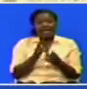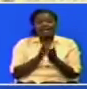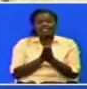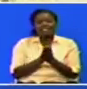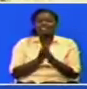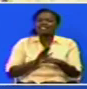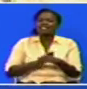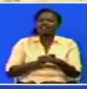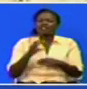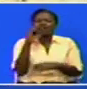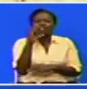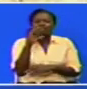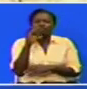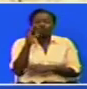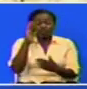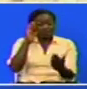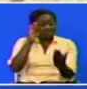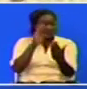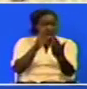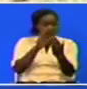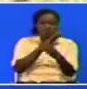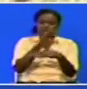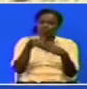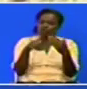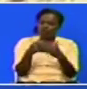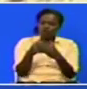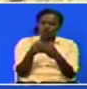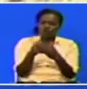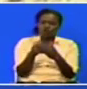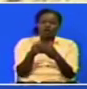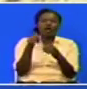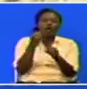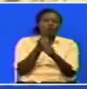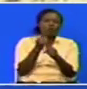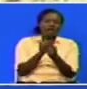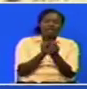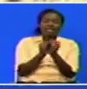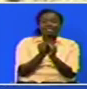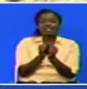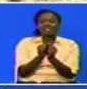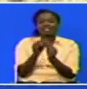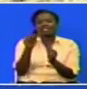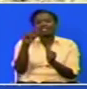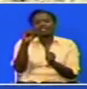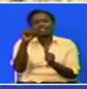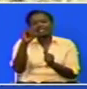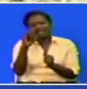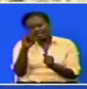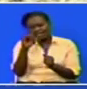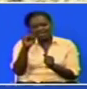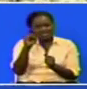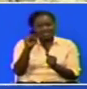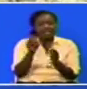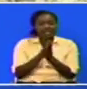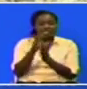approach to the entire exercise by engaging the NIS, by engaging the CID, and